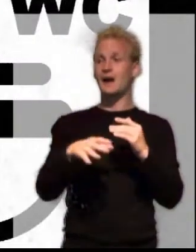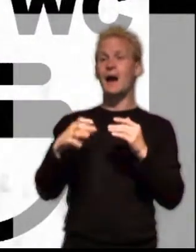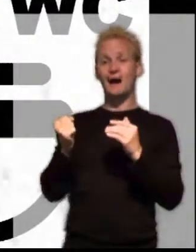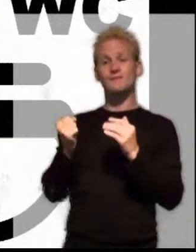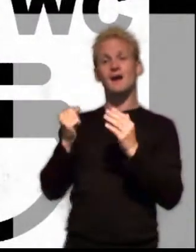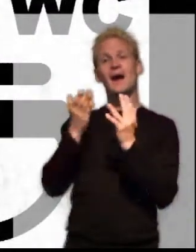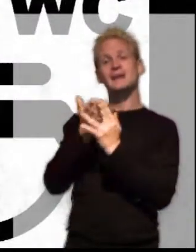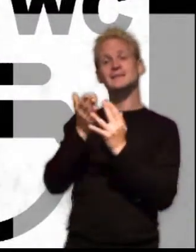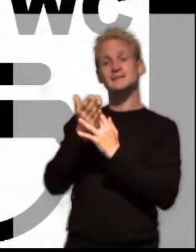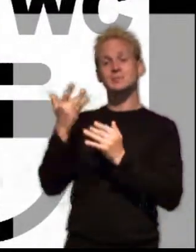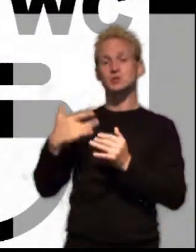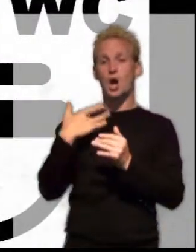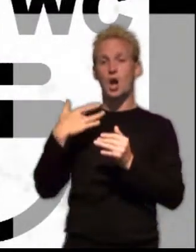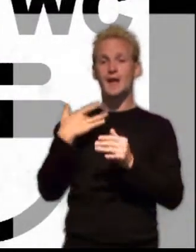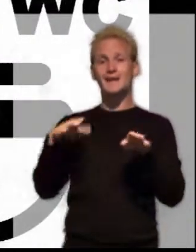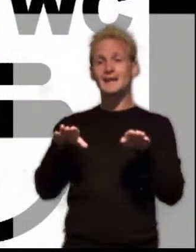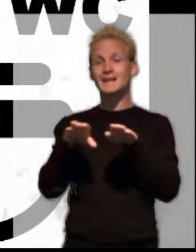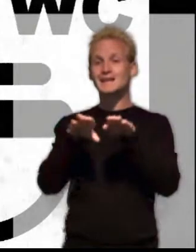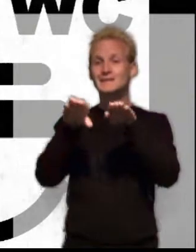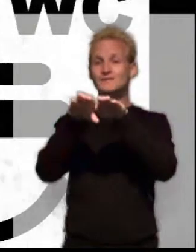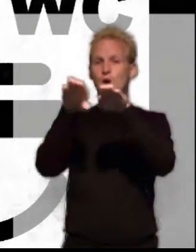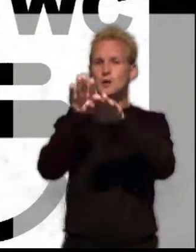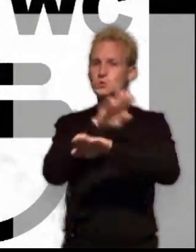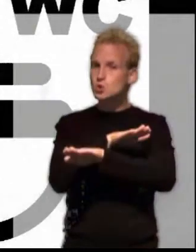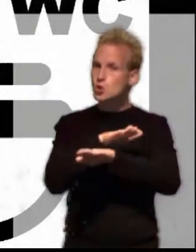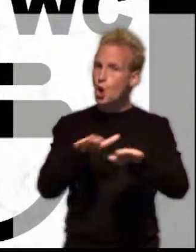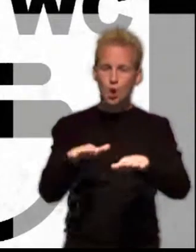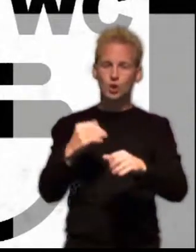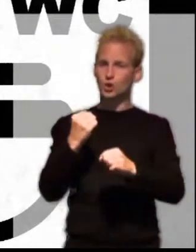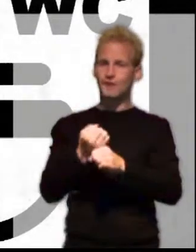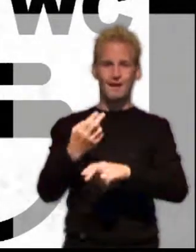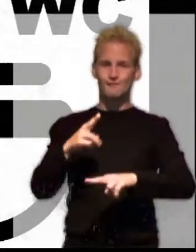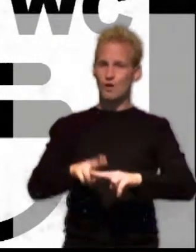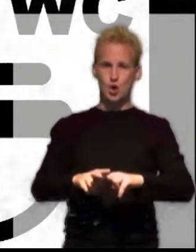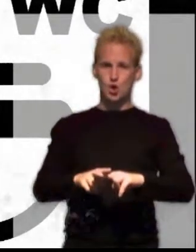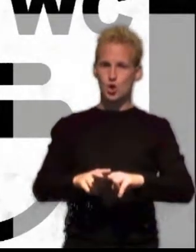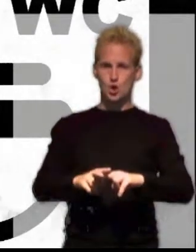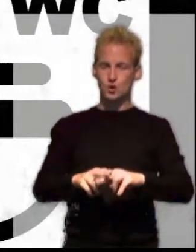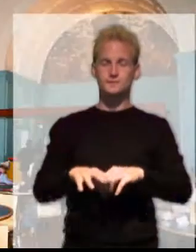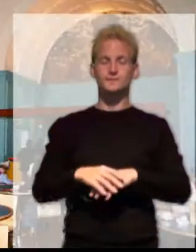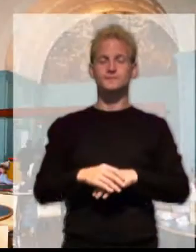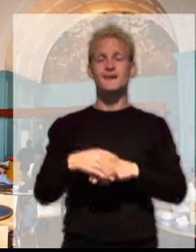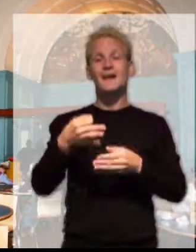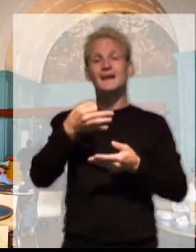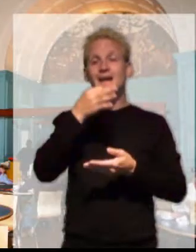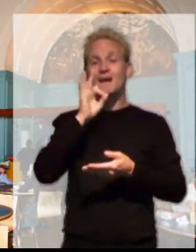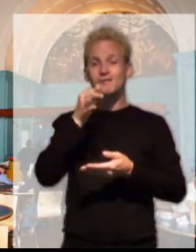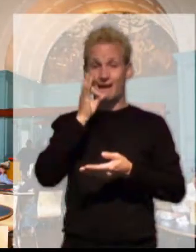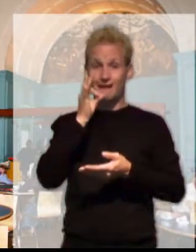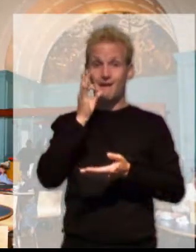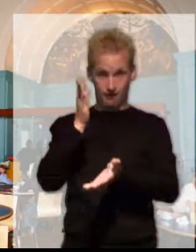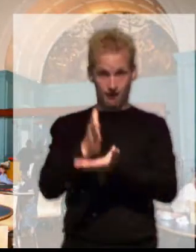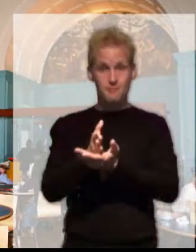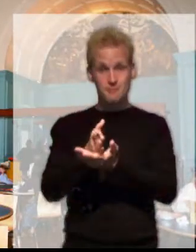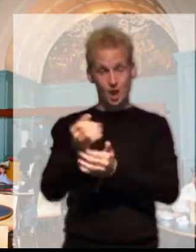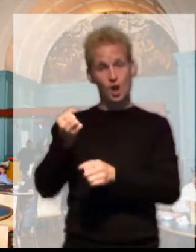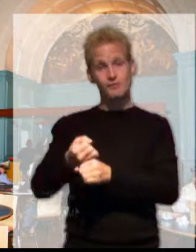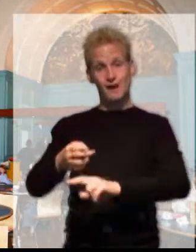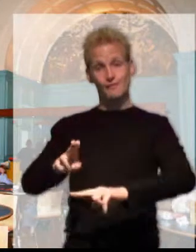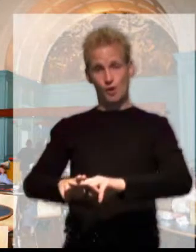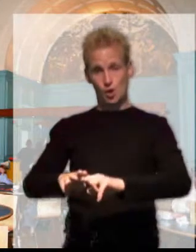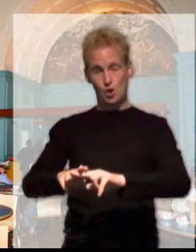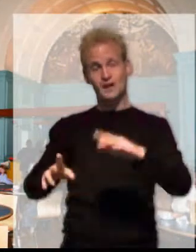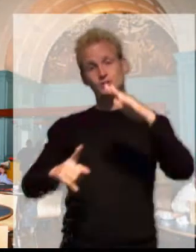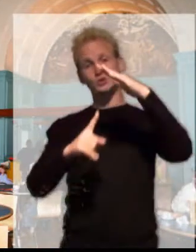toilets on each floor, but not on the ground floor. There are cafes on the ground floor and the top